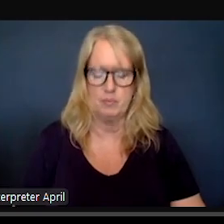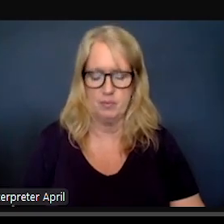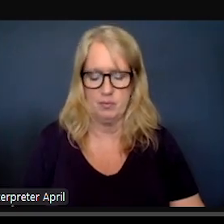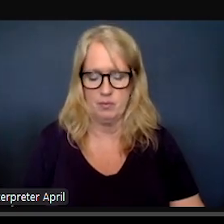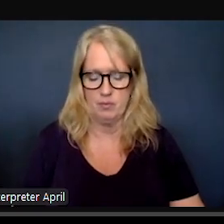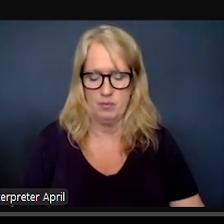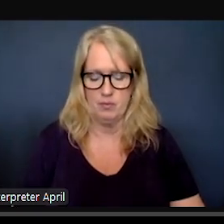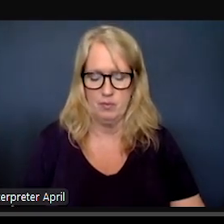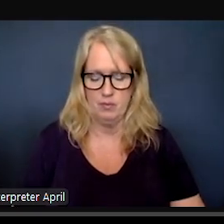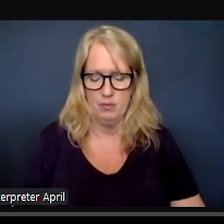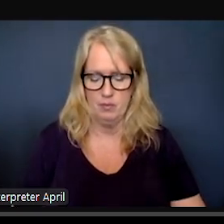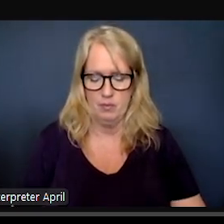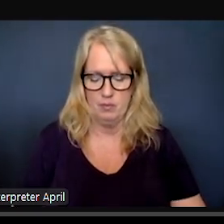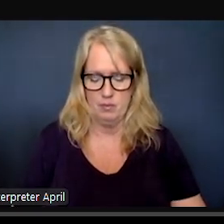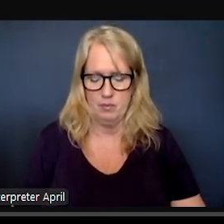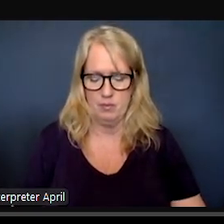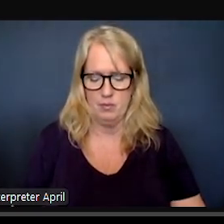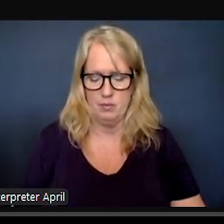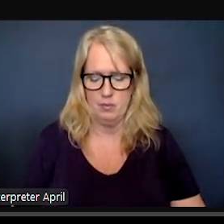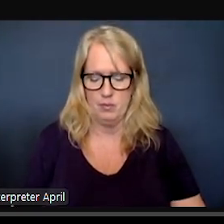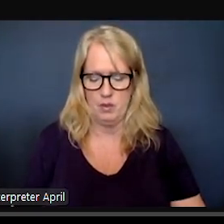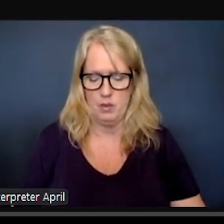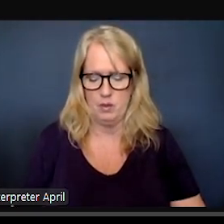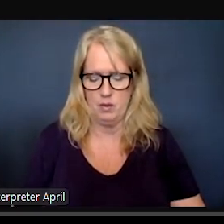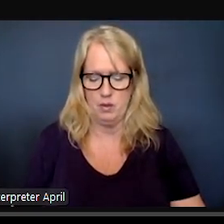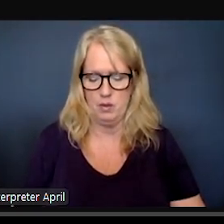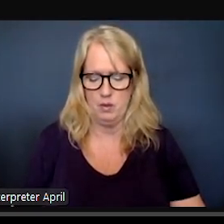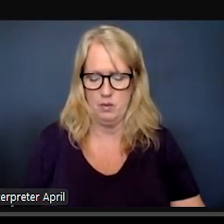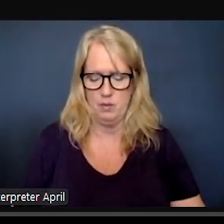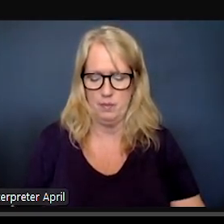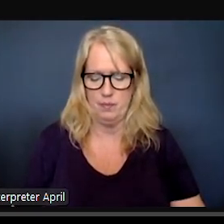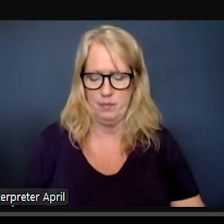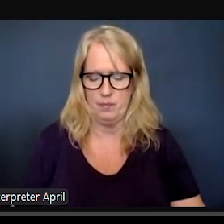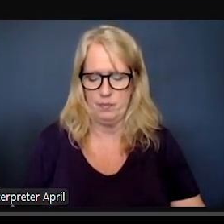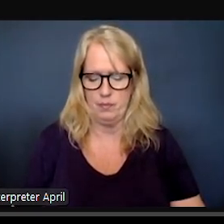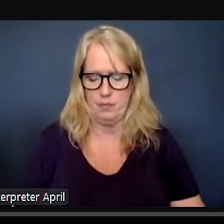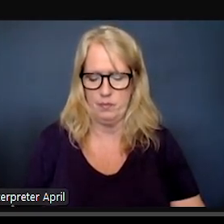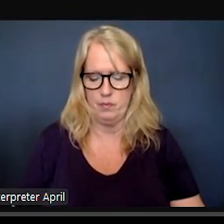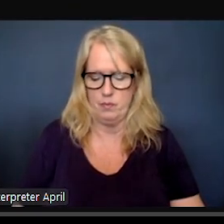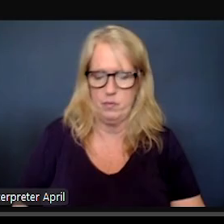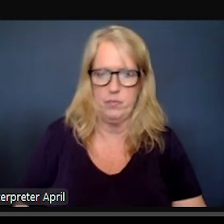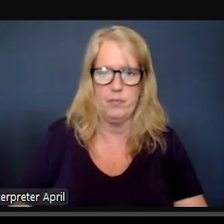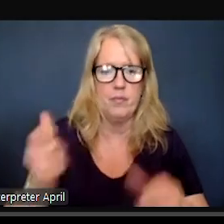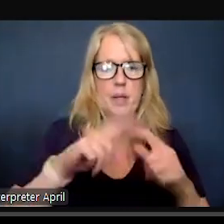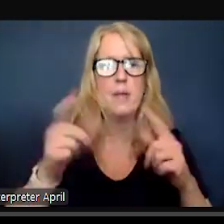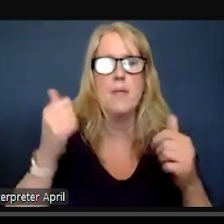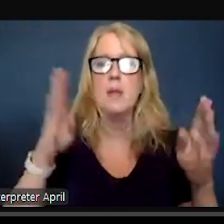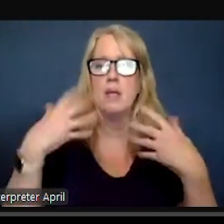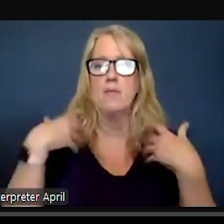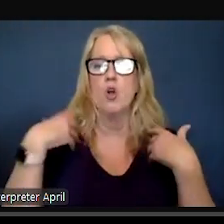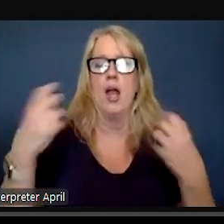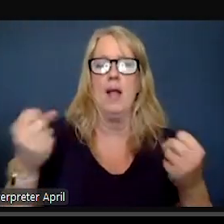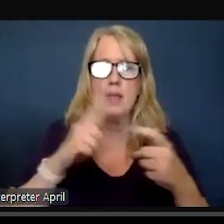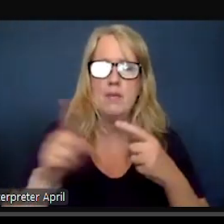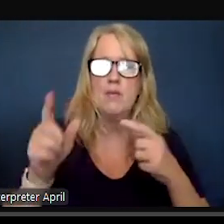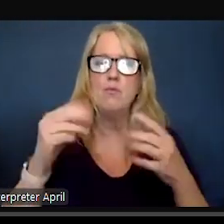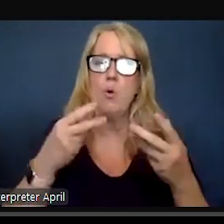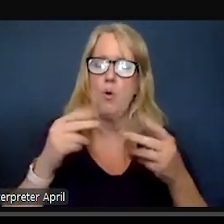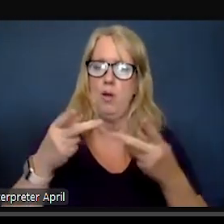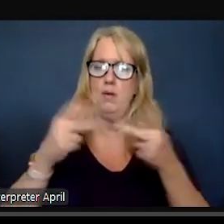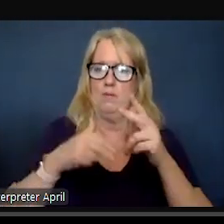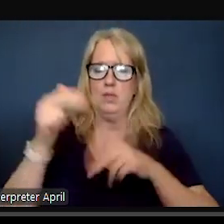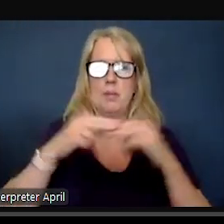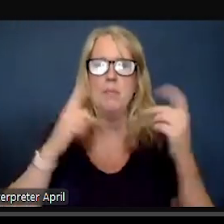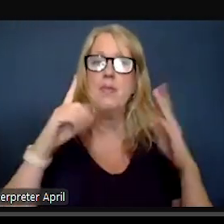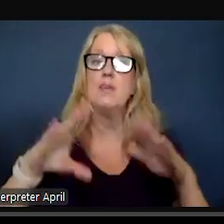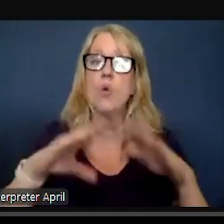And also want to highlight that in South Carolina, there's a $100 million behavioral health facility that's opening